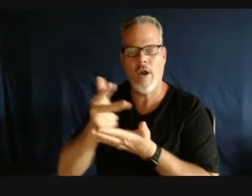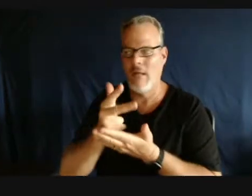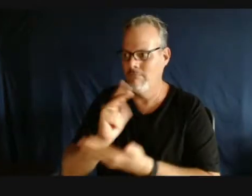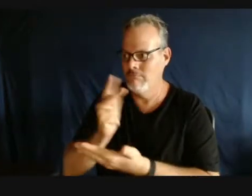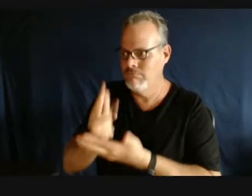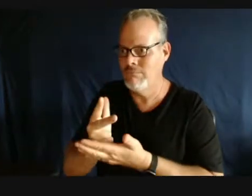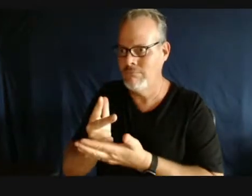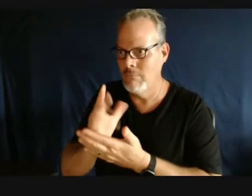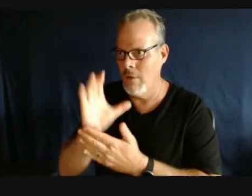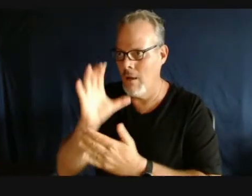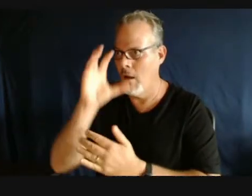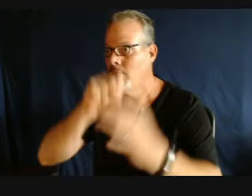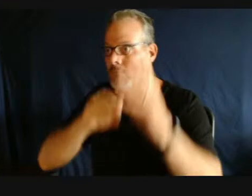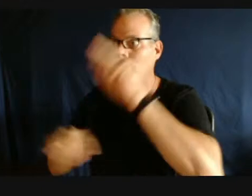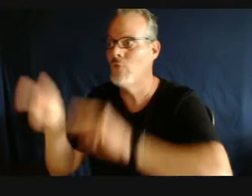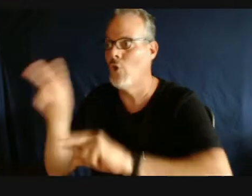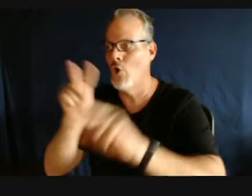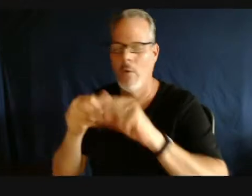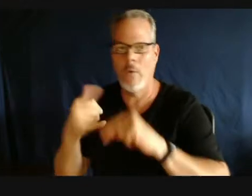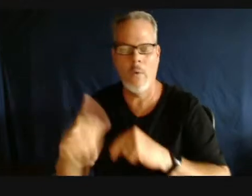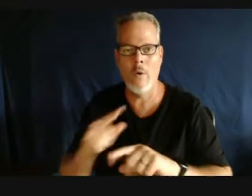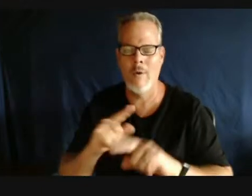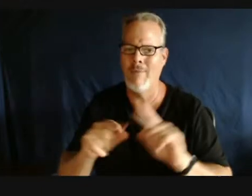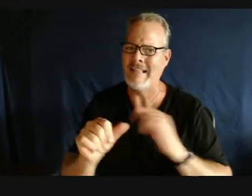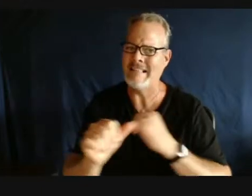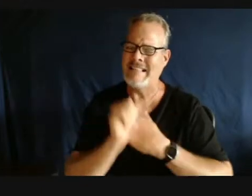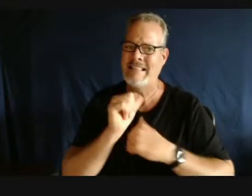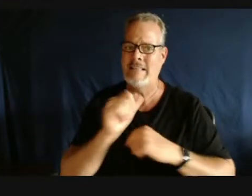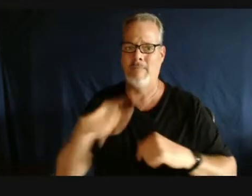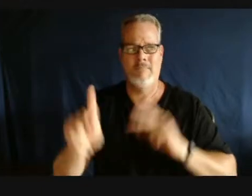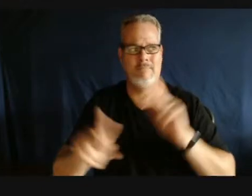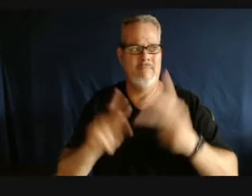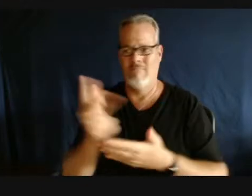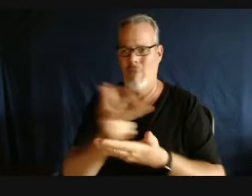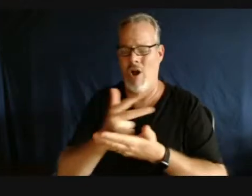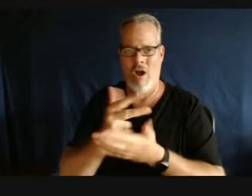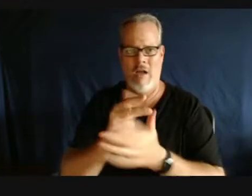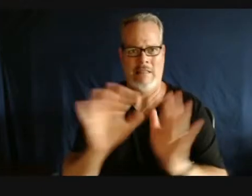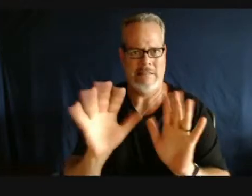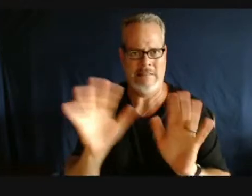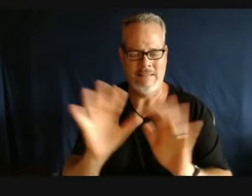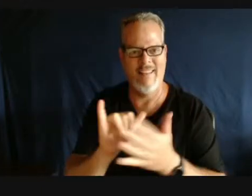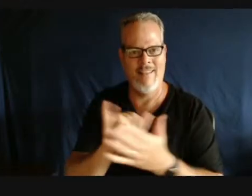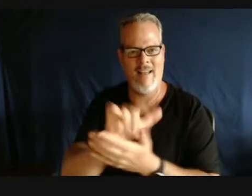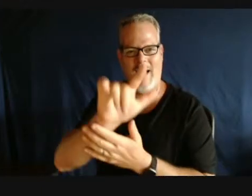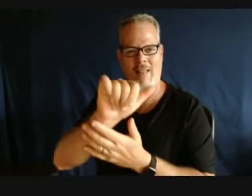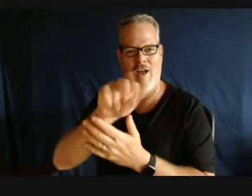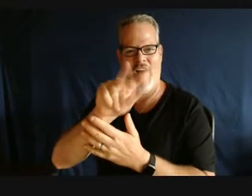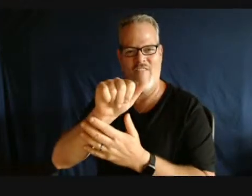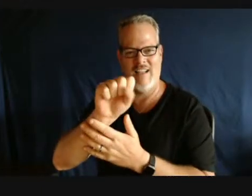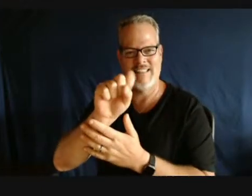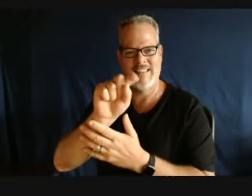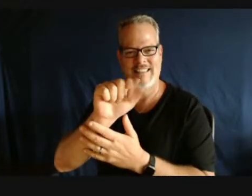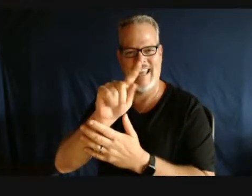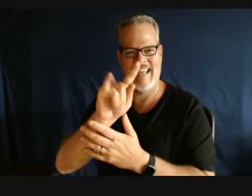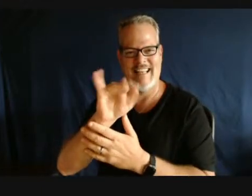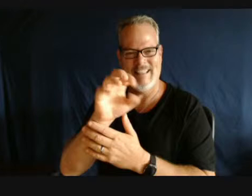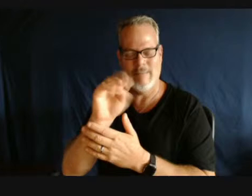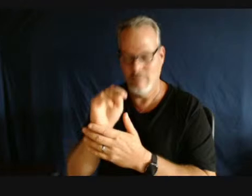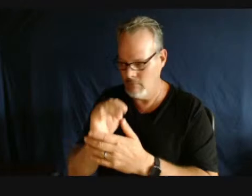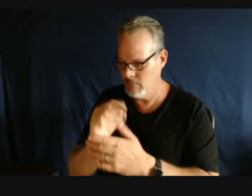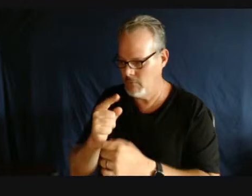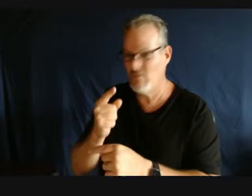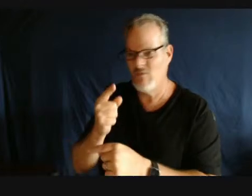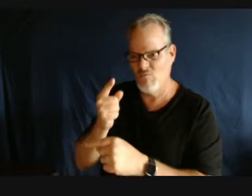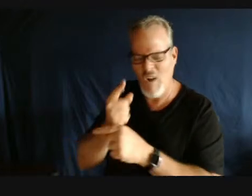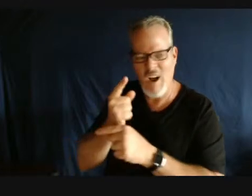of the, all of this in the lava stadium, as we've called it before. Yeah, depending on when you go, the parking is actually not that bad,